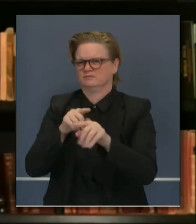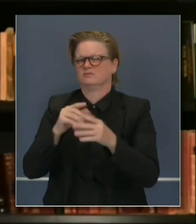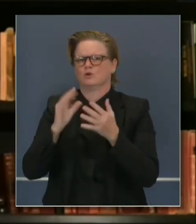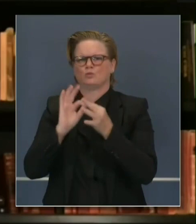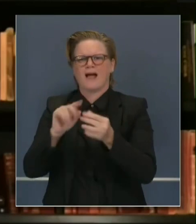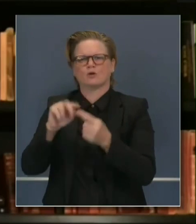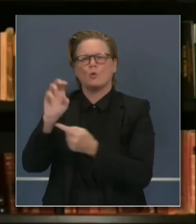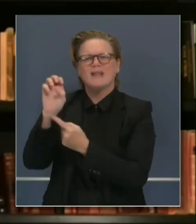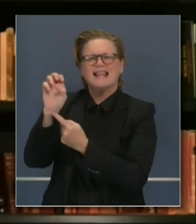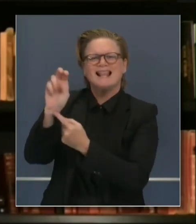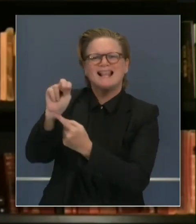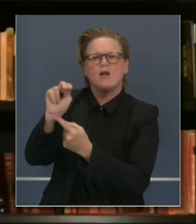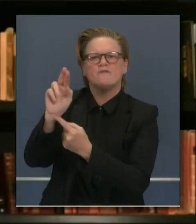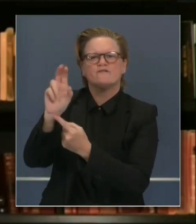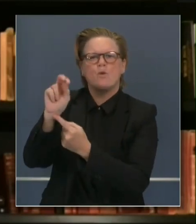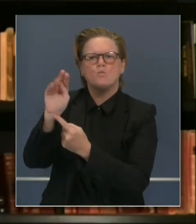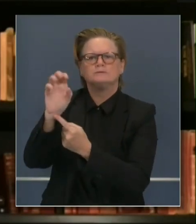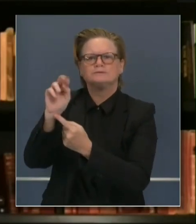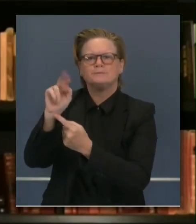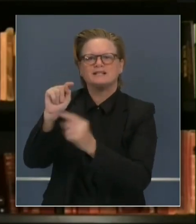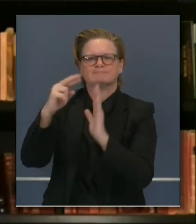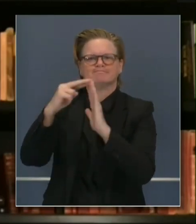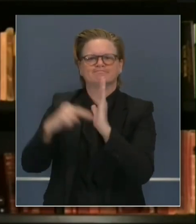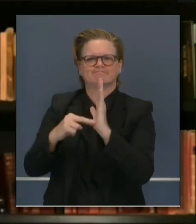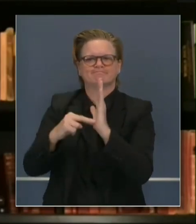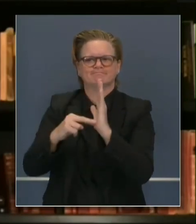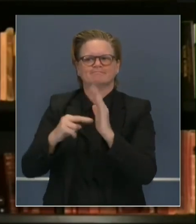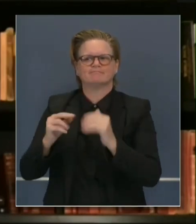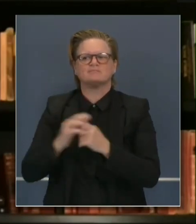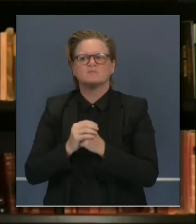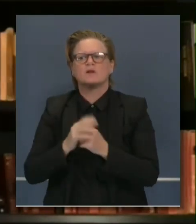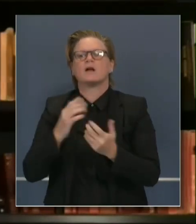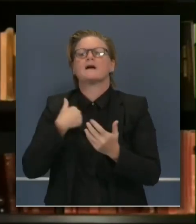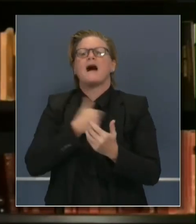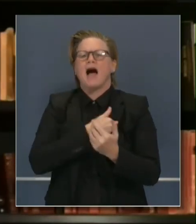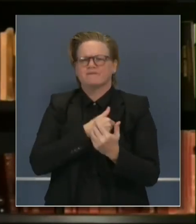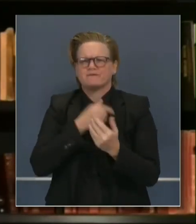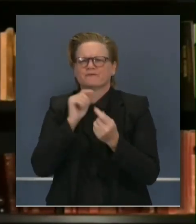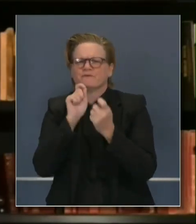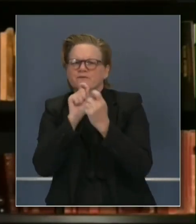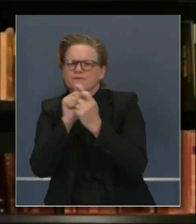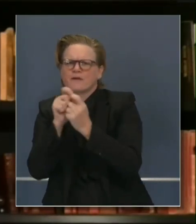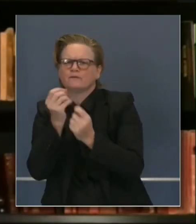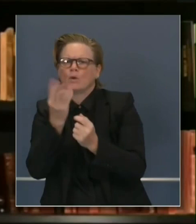overwhelming support for enforcement. We're seeing a few exceptions, a few folks that just,